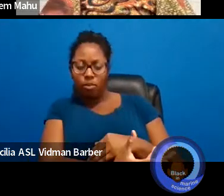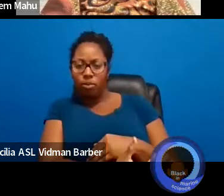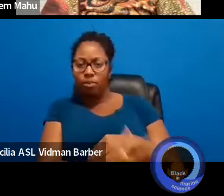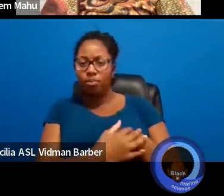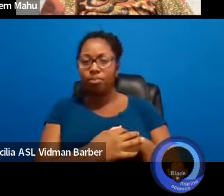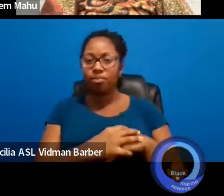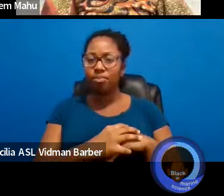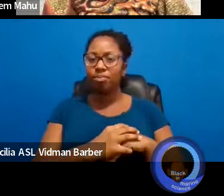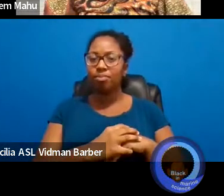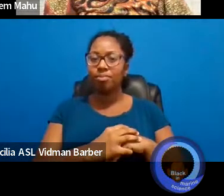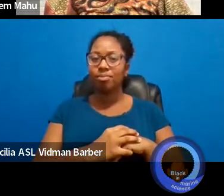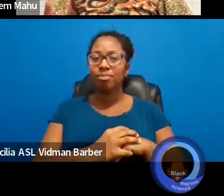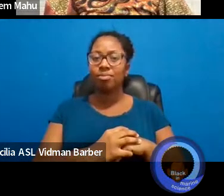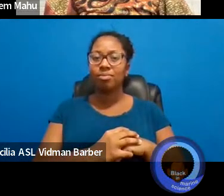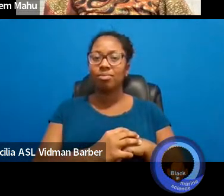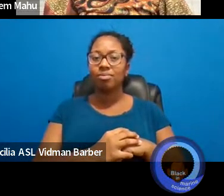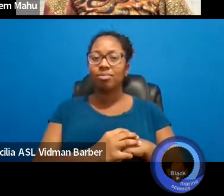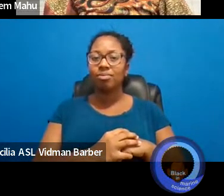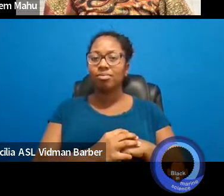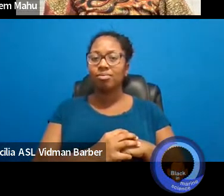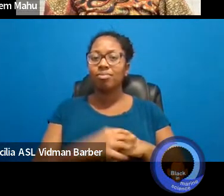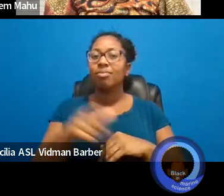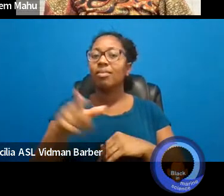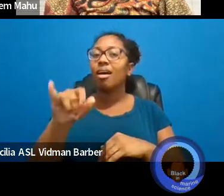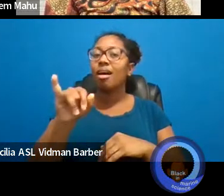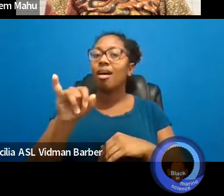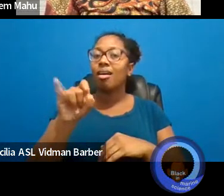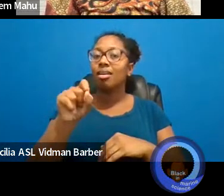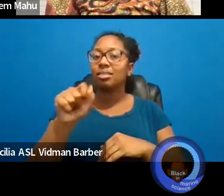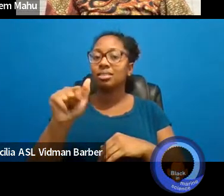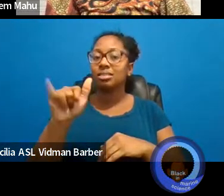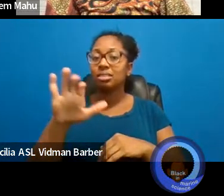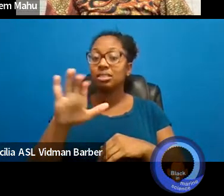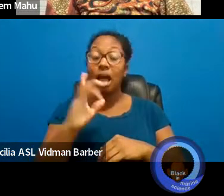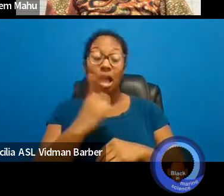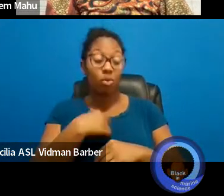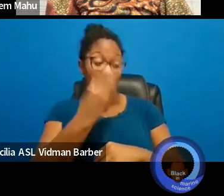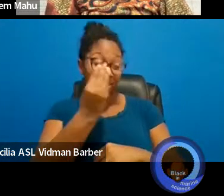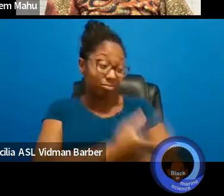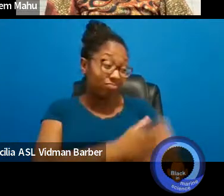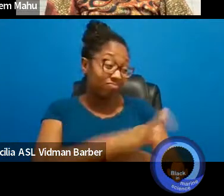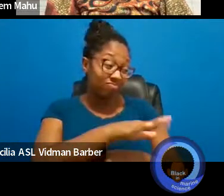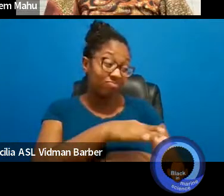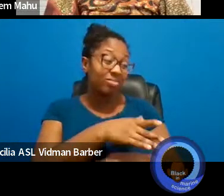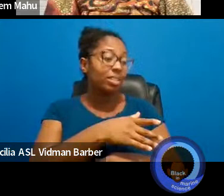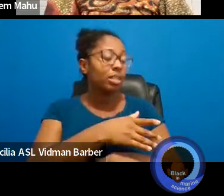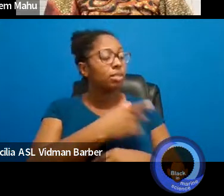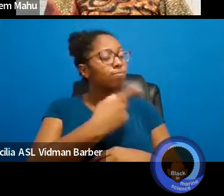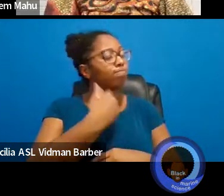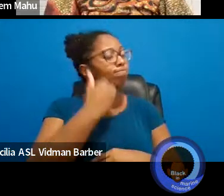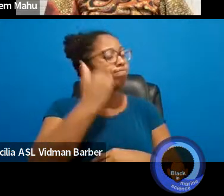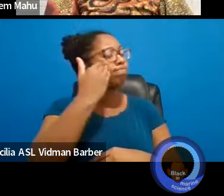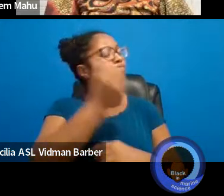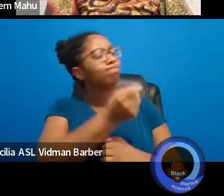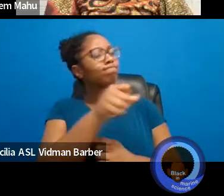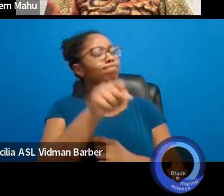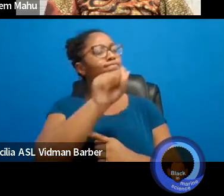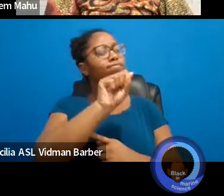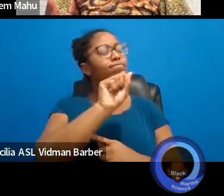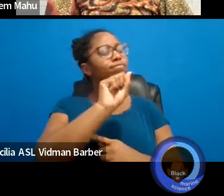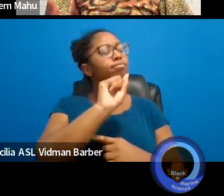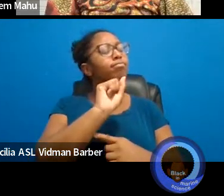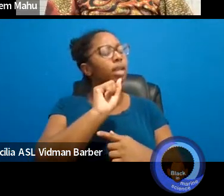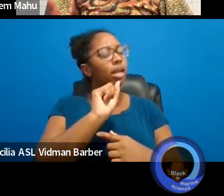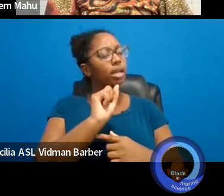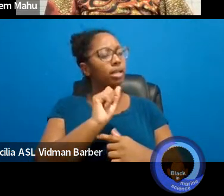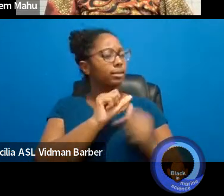Well, the advice I would give to them is to keep the passion. They should keep their head high, and they should keep working hard